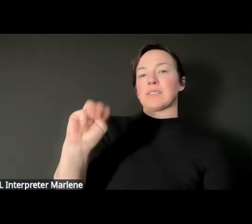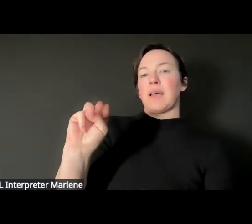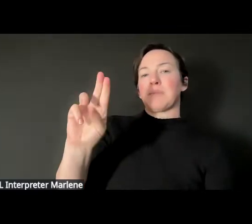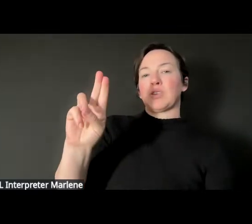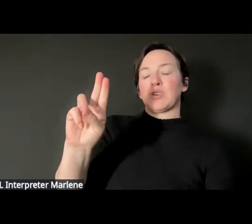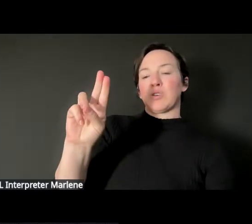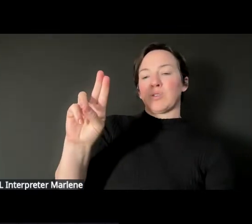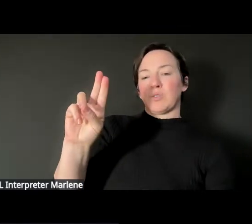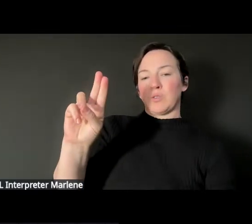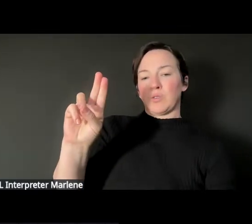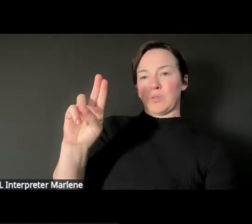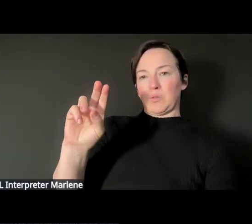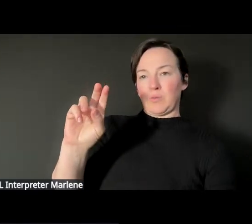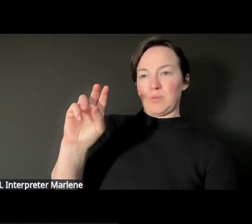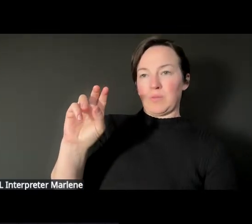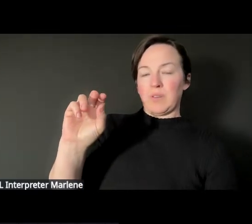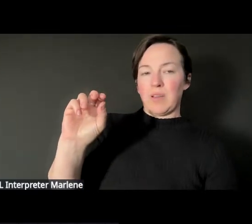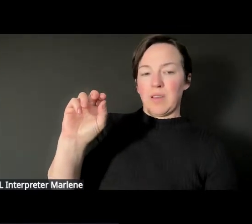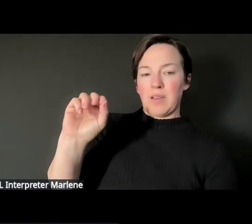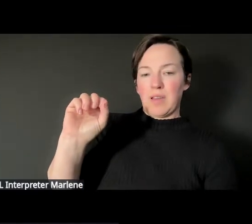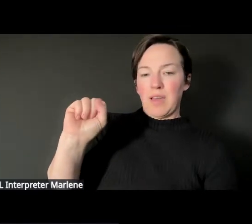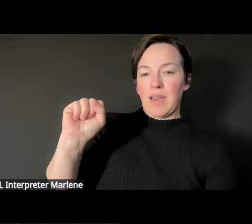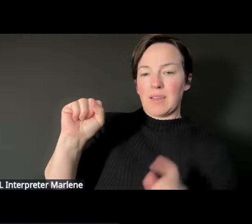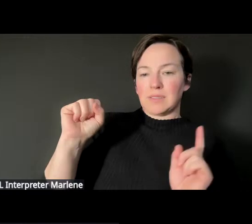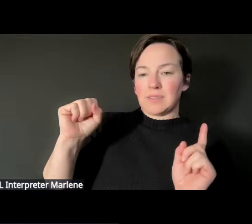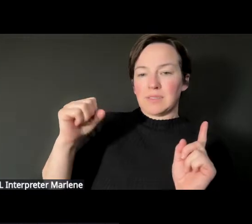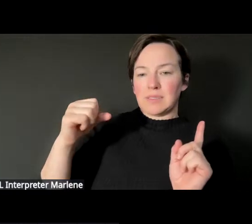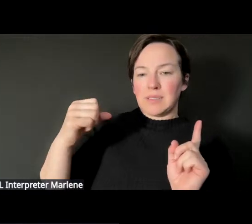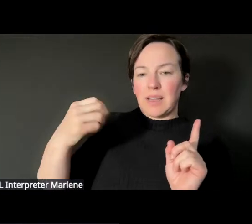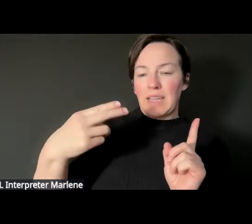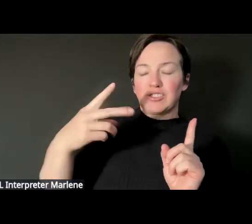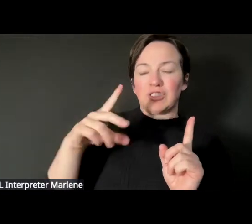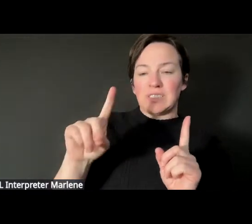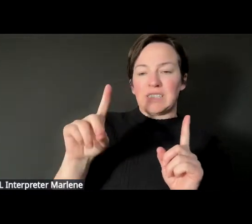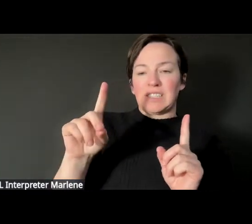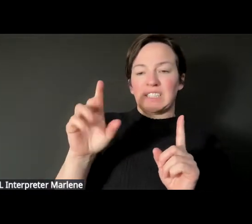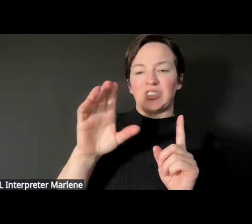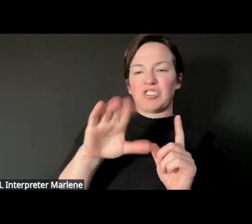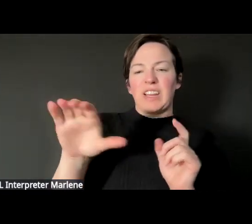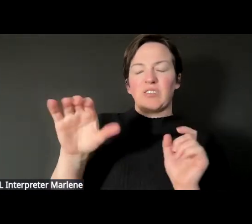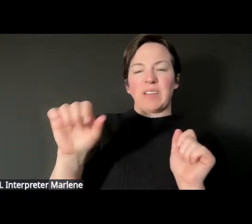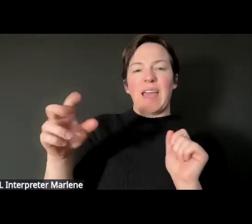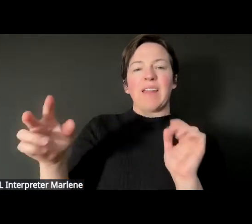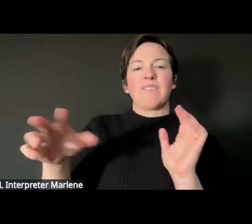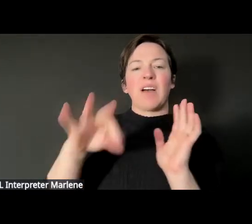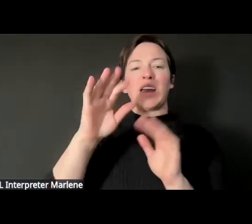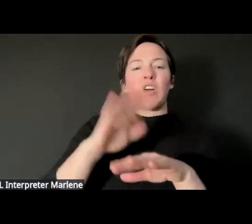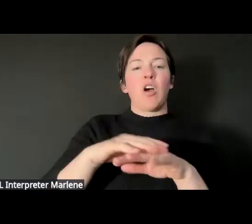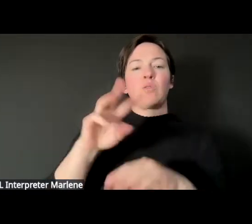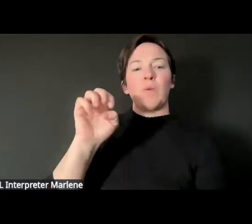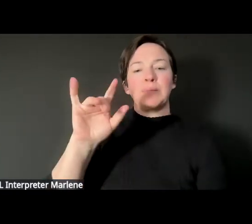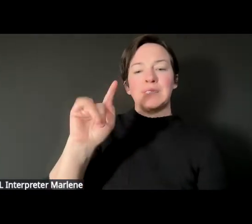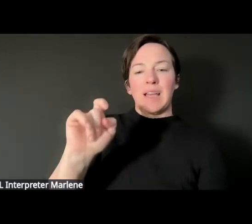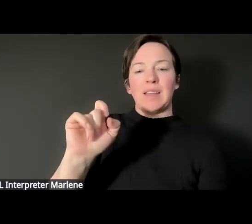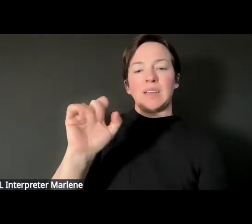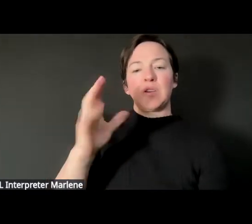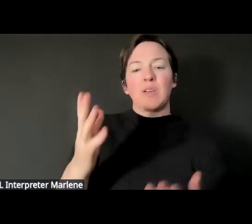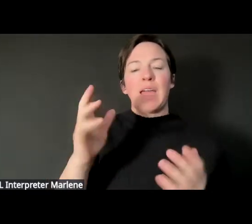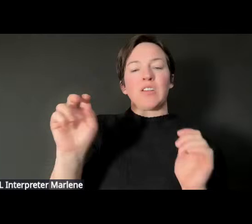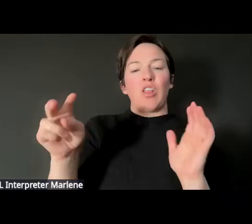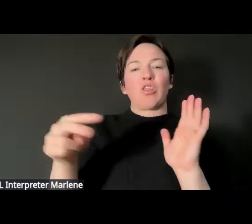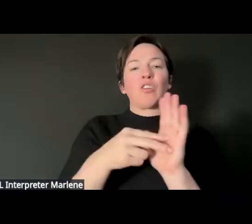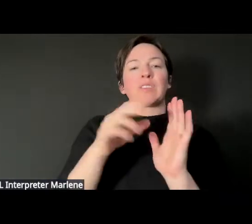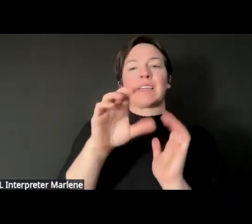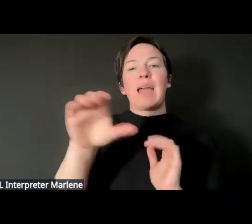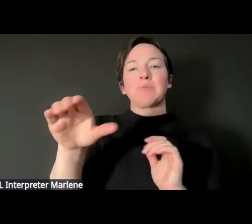SMUHSD Board Meeting YouTube channel. The link to the YouTube channel can be found on our website. You may view the captions